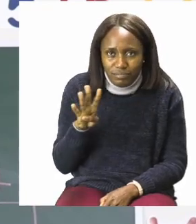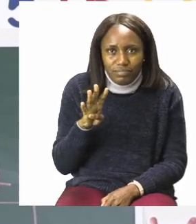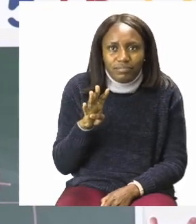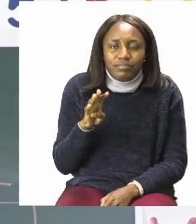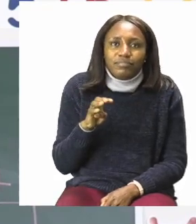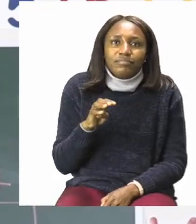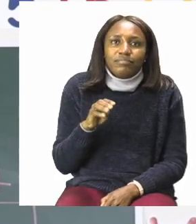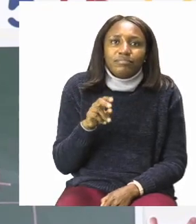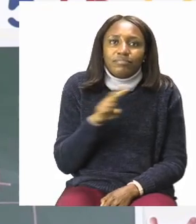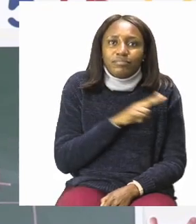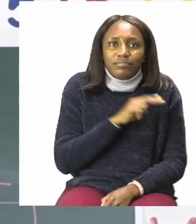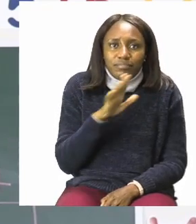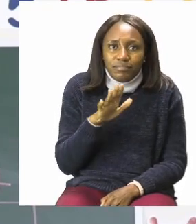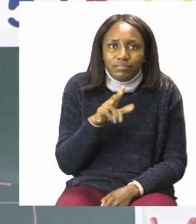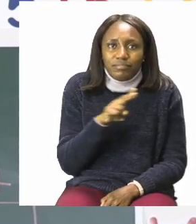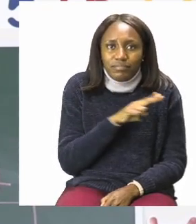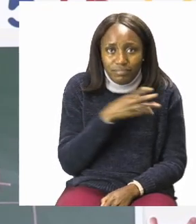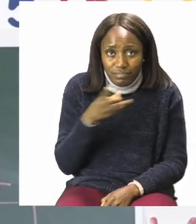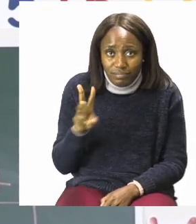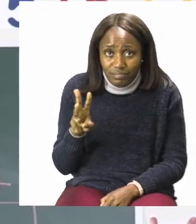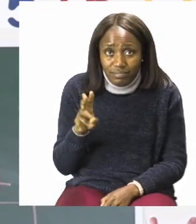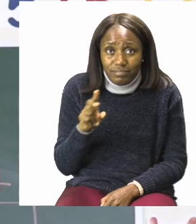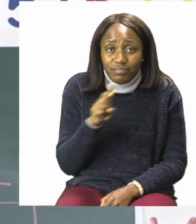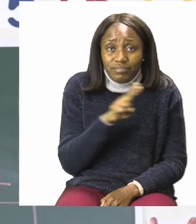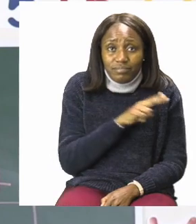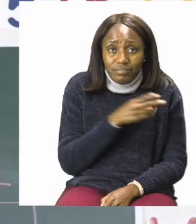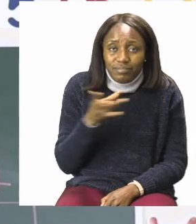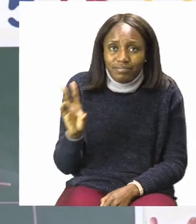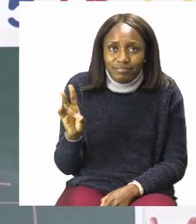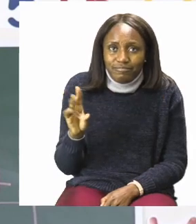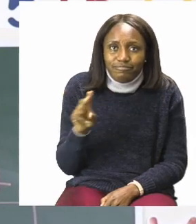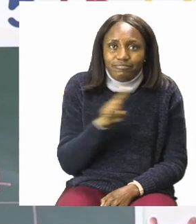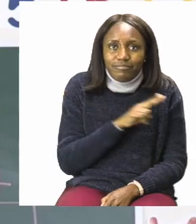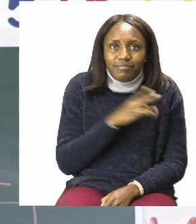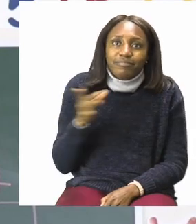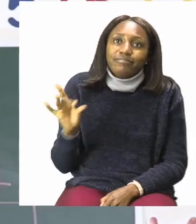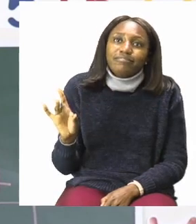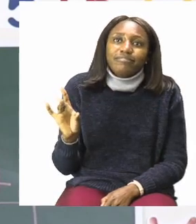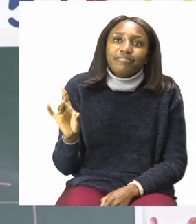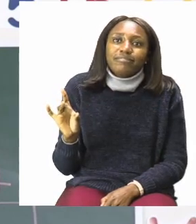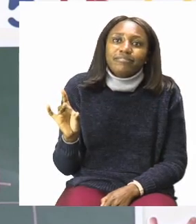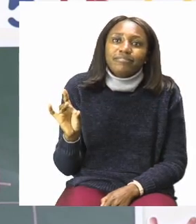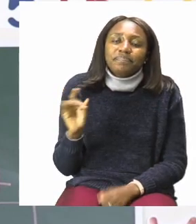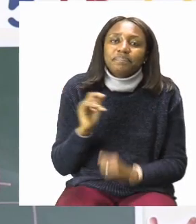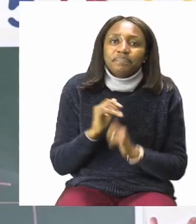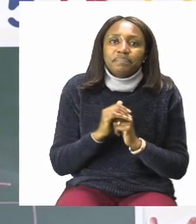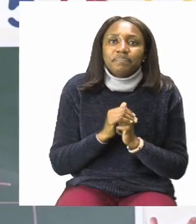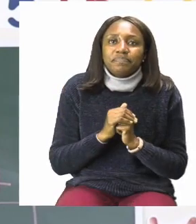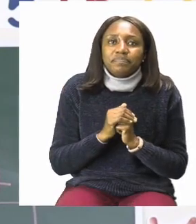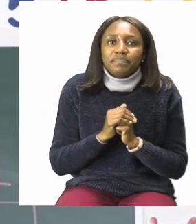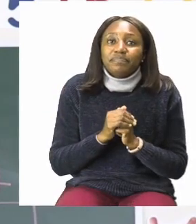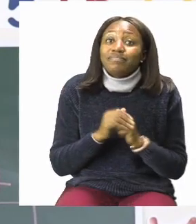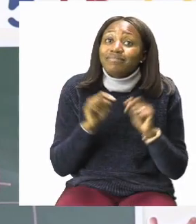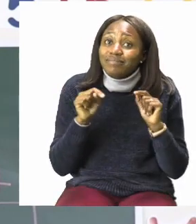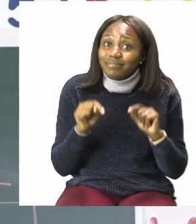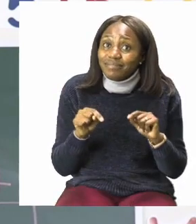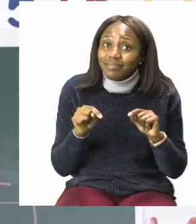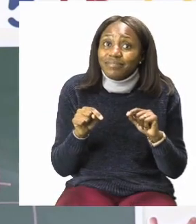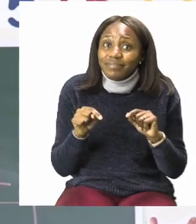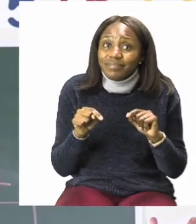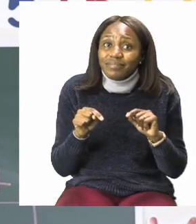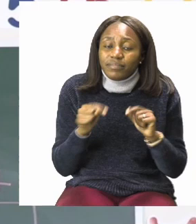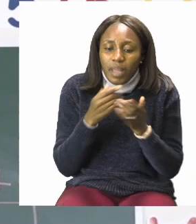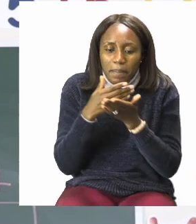24, 25, 26, 27, 28. So if we have